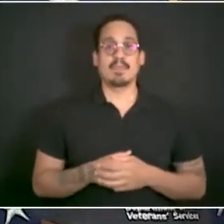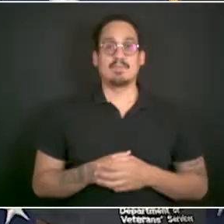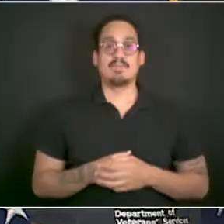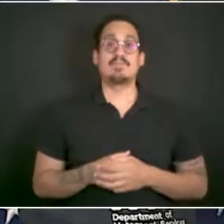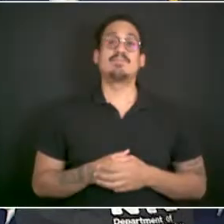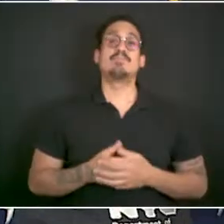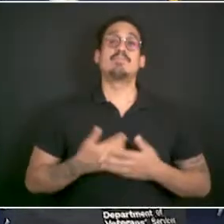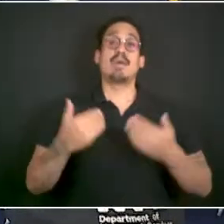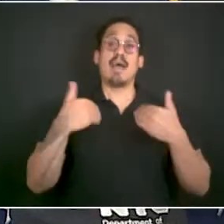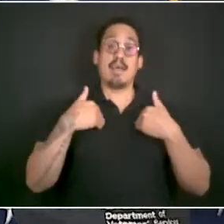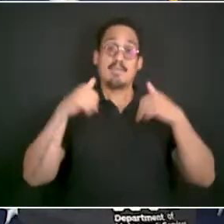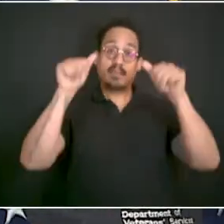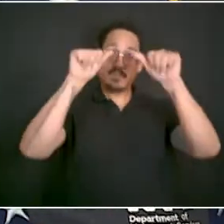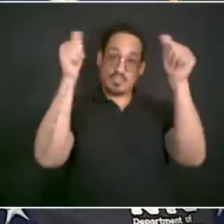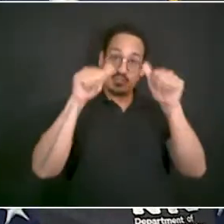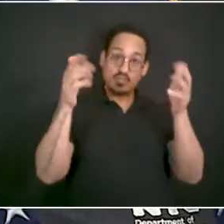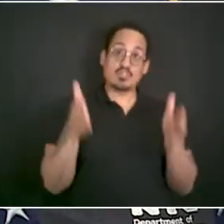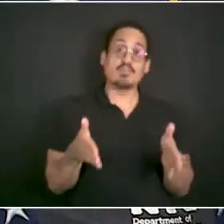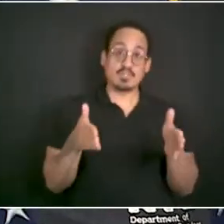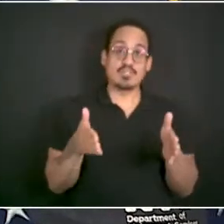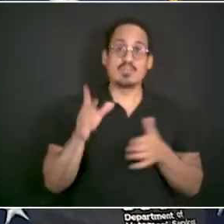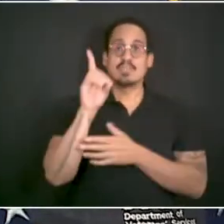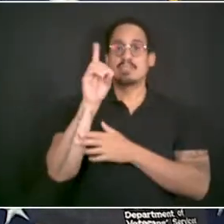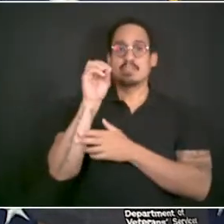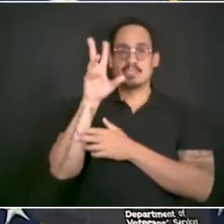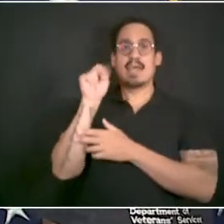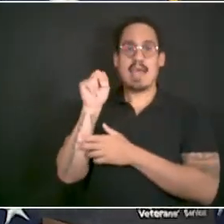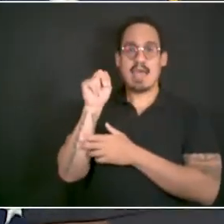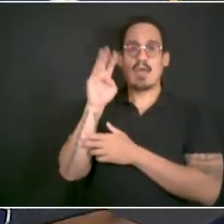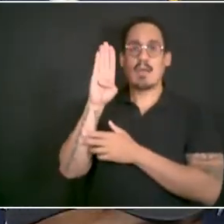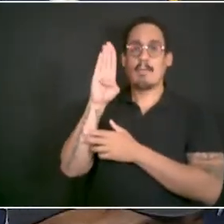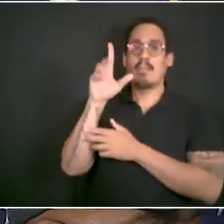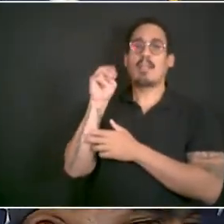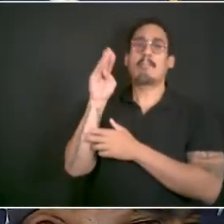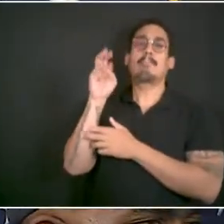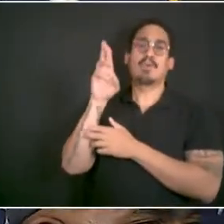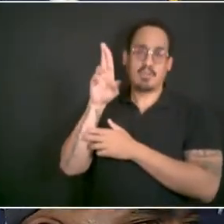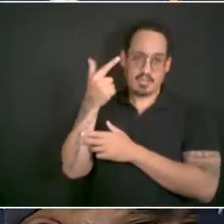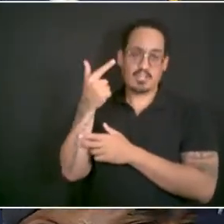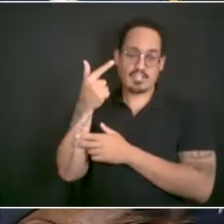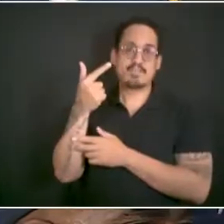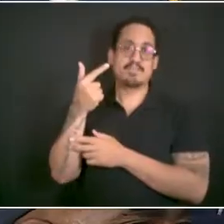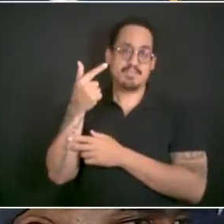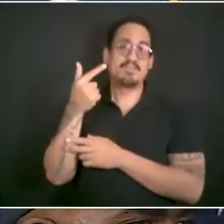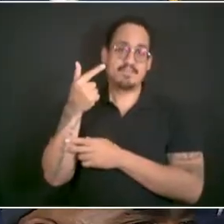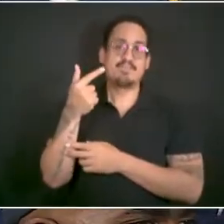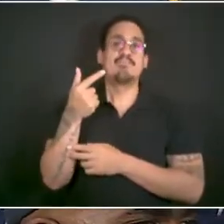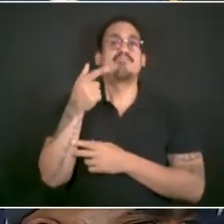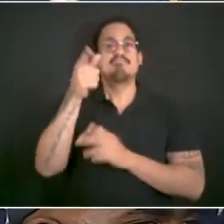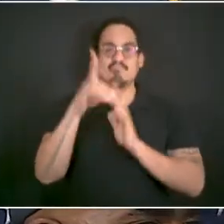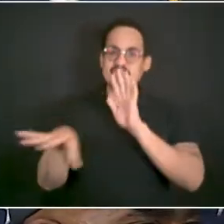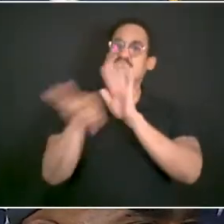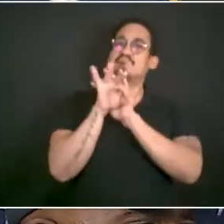Dow Blumberg has been chosen as the artist for this vital memorial. All